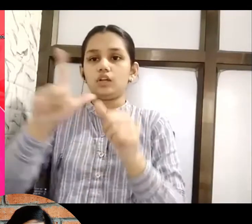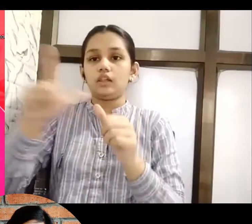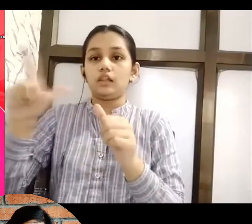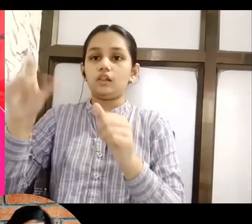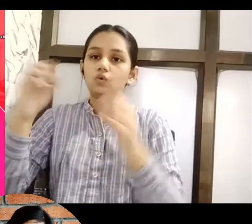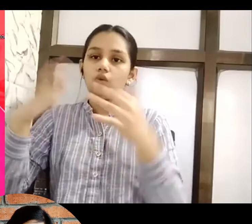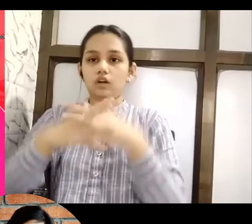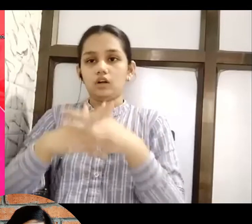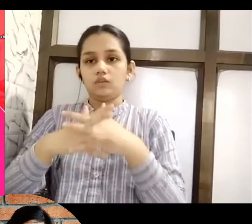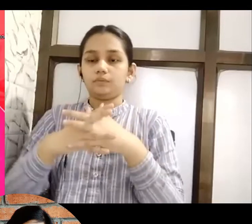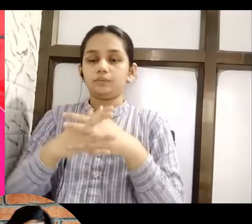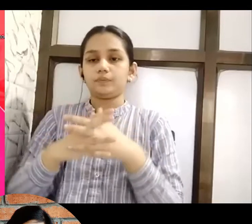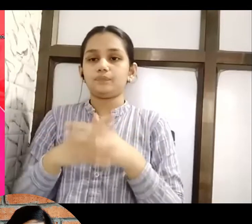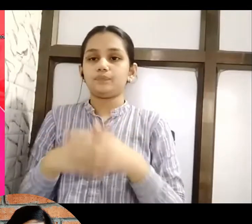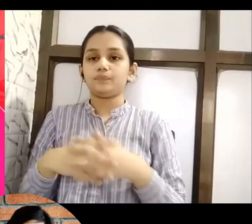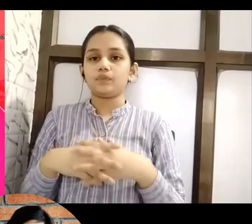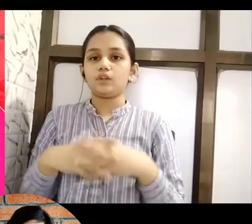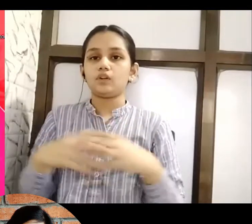Correct?